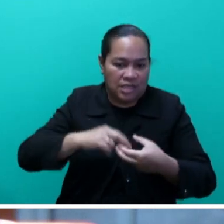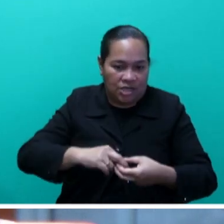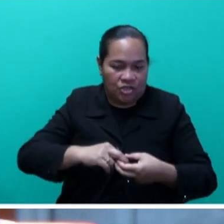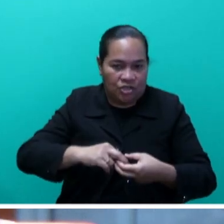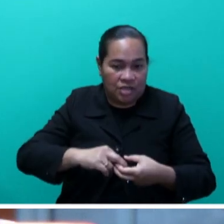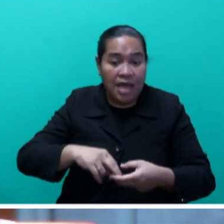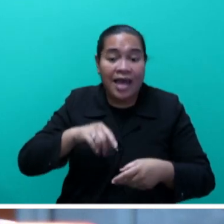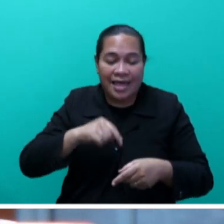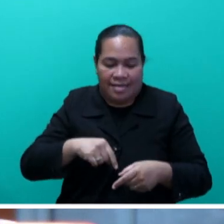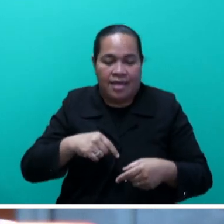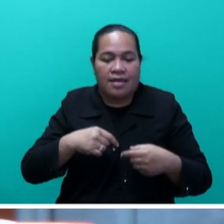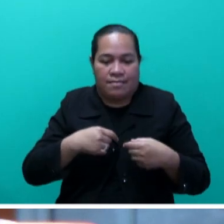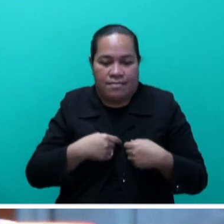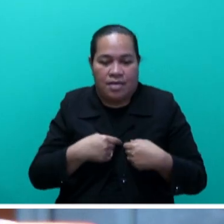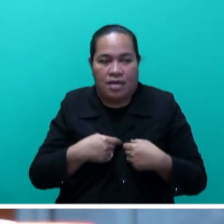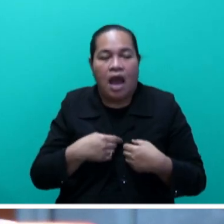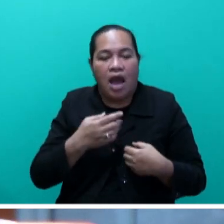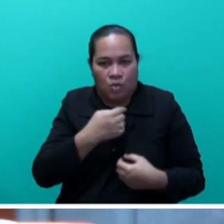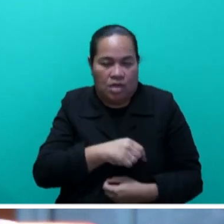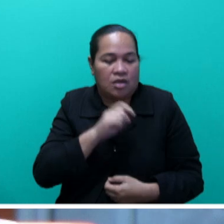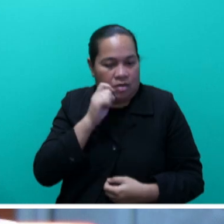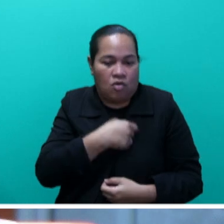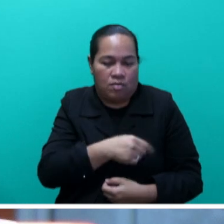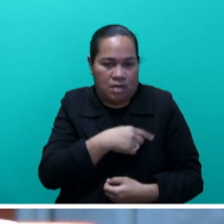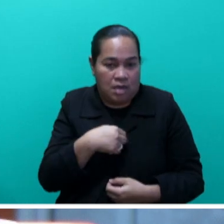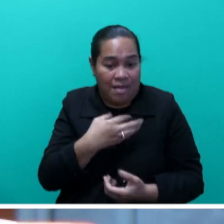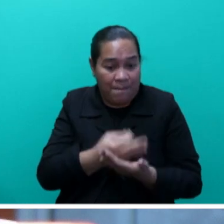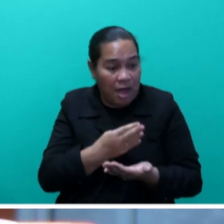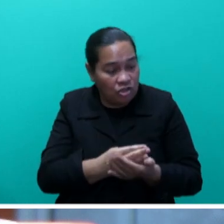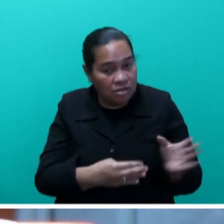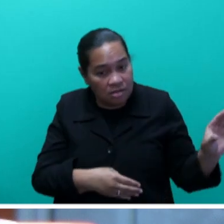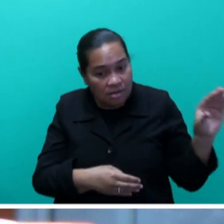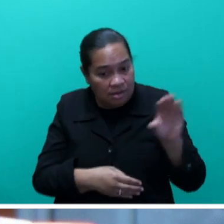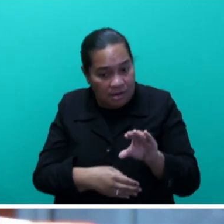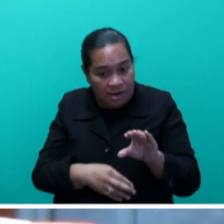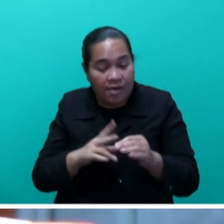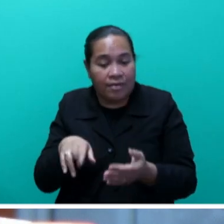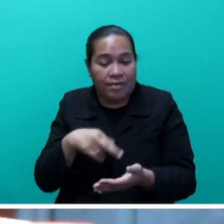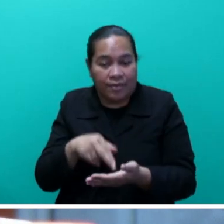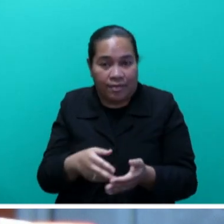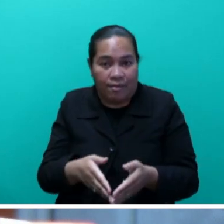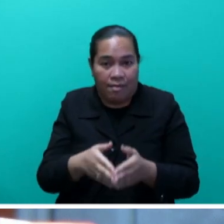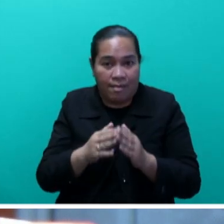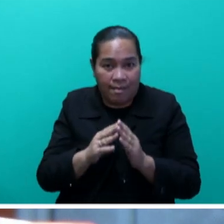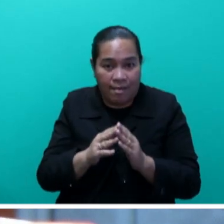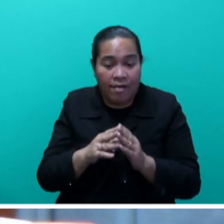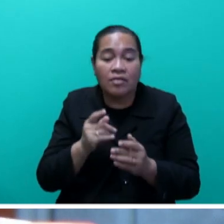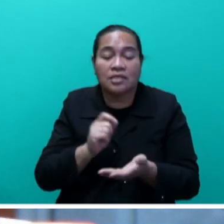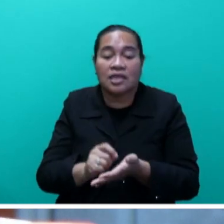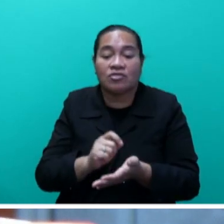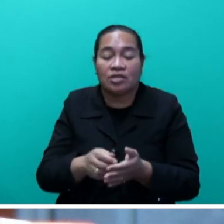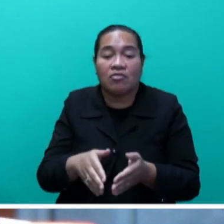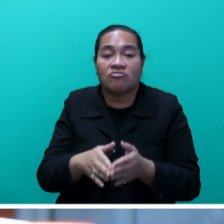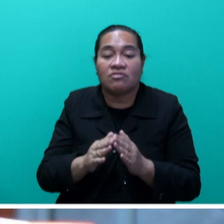to which I'm personally deeply committed to. This budget supports the setup of the Truth and Reconciliation Commission Secretariat. We